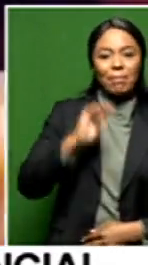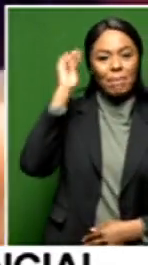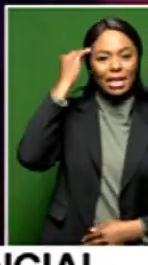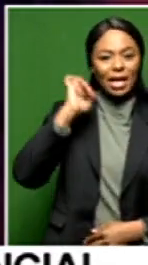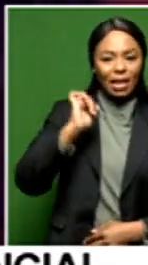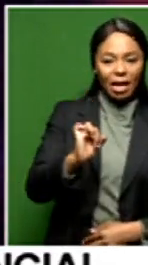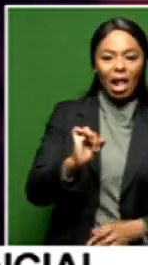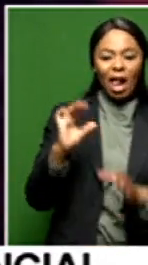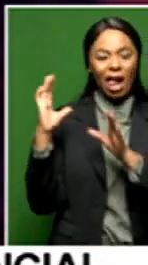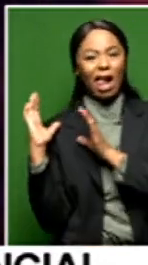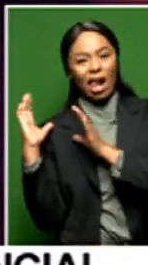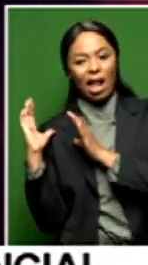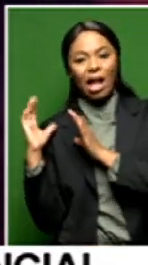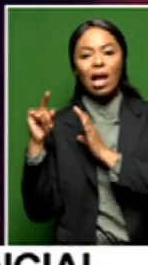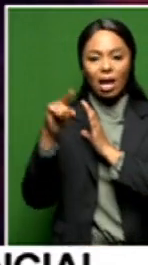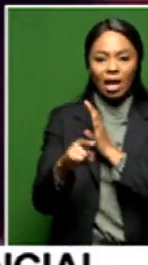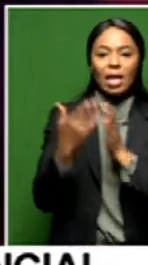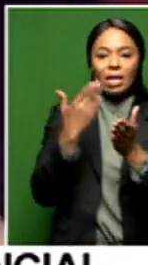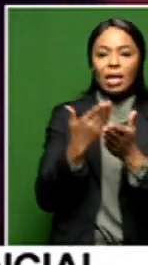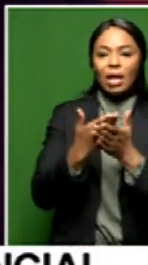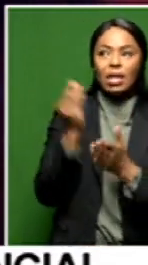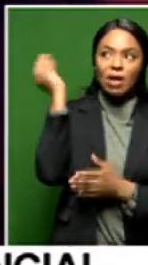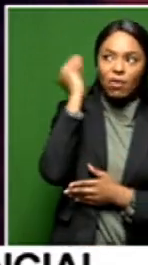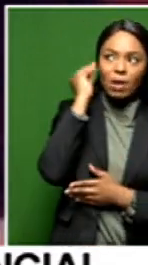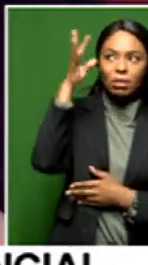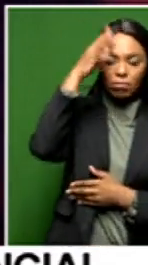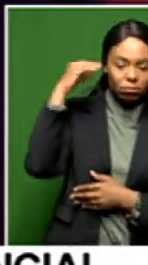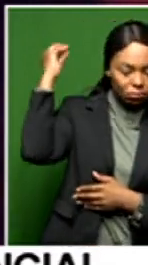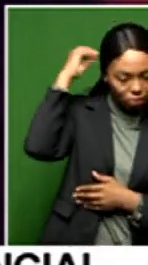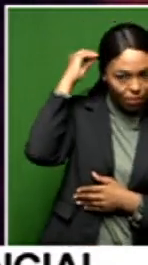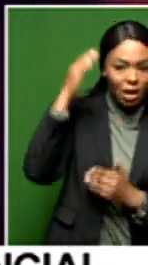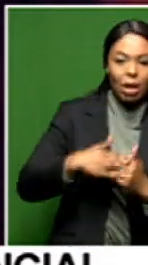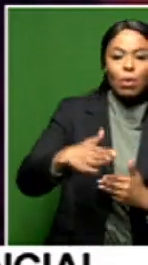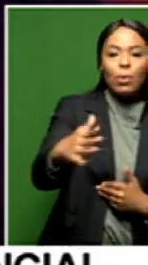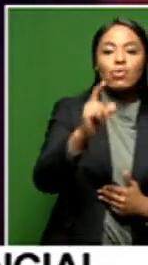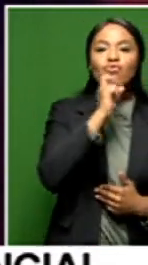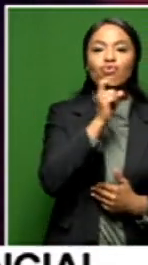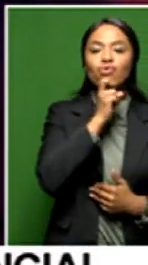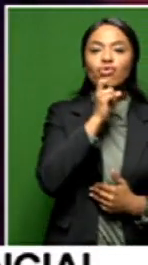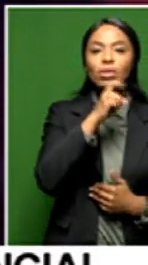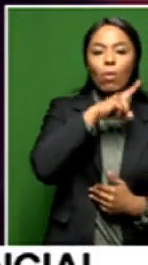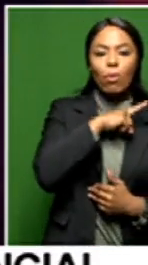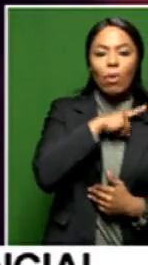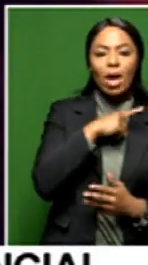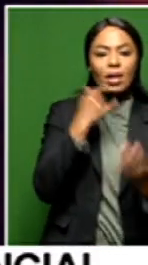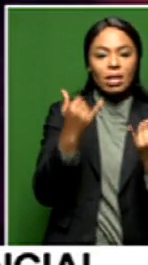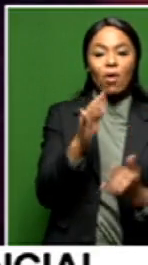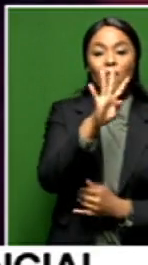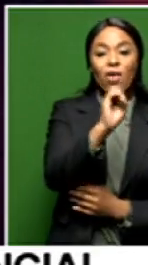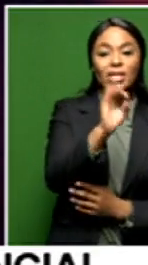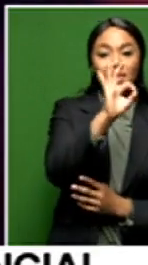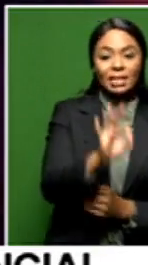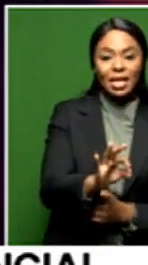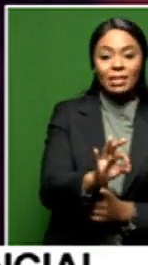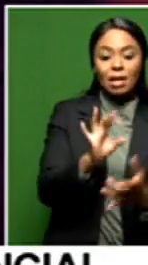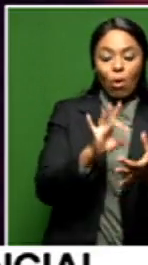to make decisions are able to take this information in bite-sized chunks. But on a practical level, we saw that 14% of the households